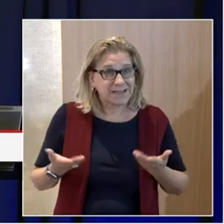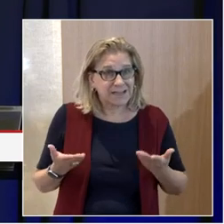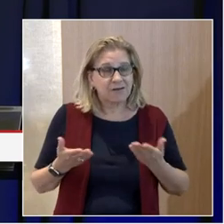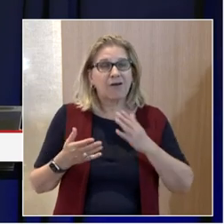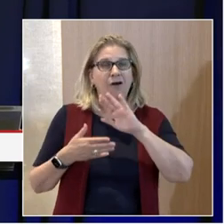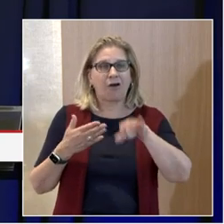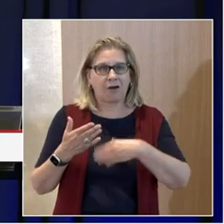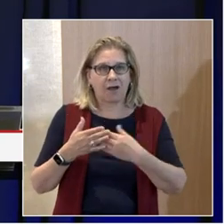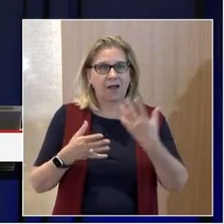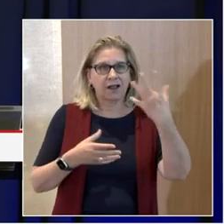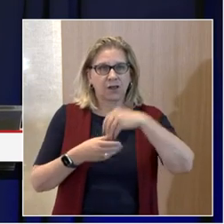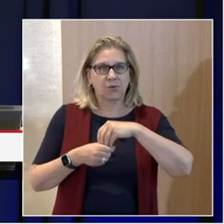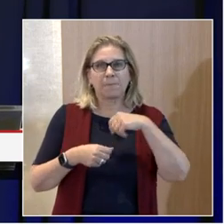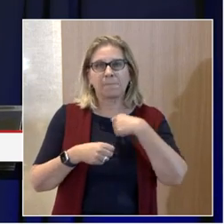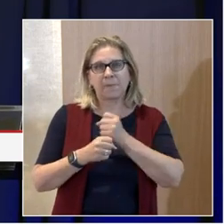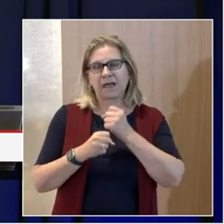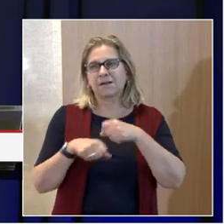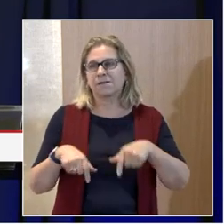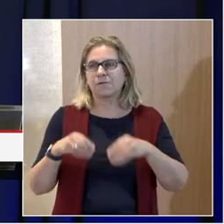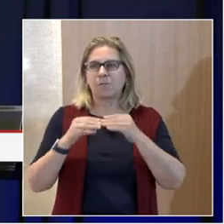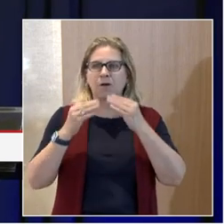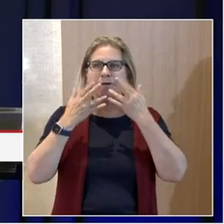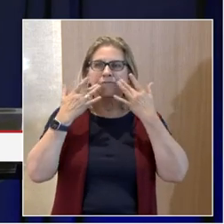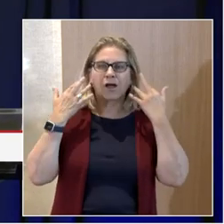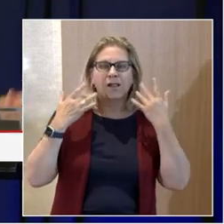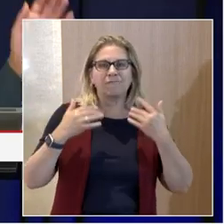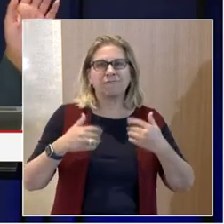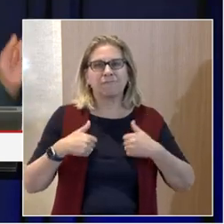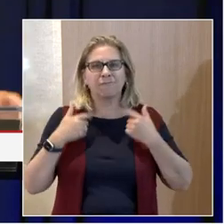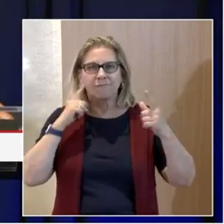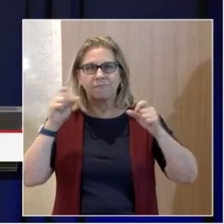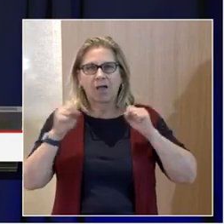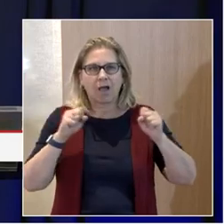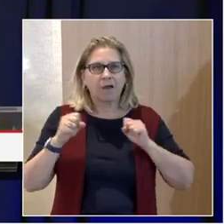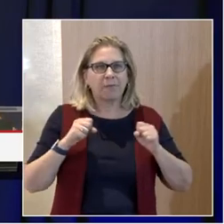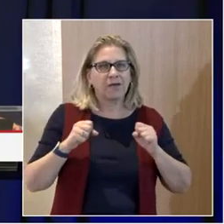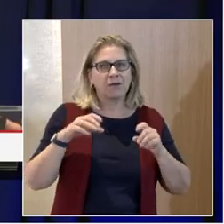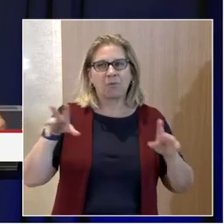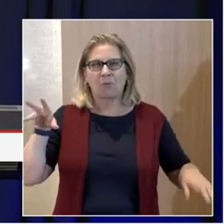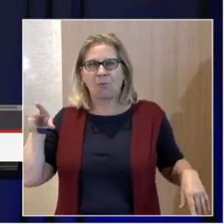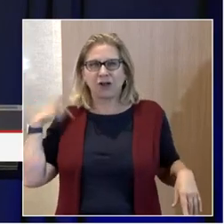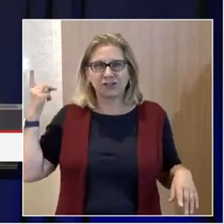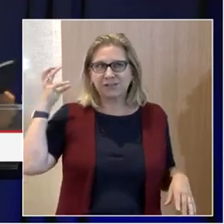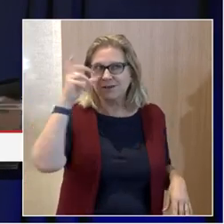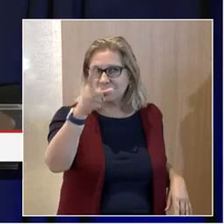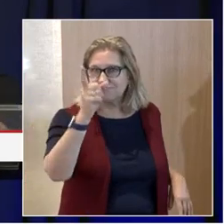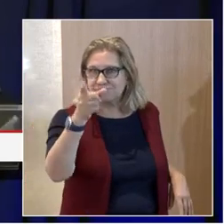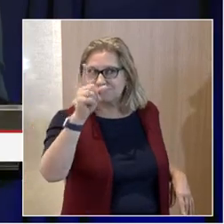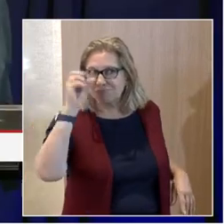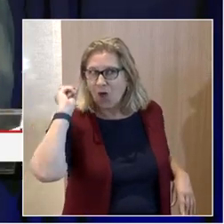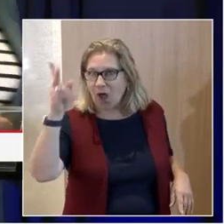inclusive, growing, and competitive Washington, D.C. So get to work, everybody. We need your help.